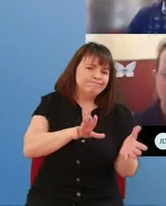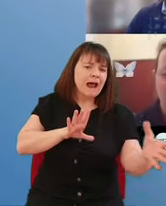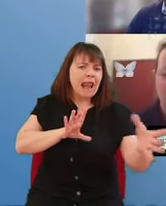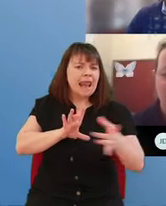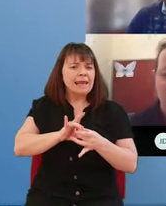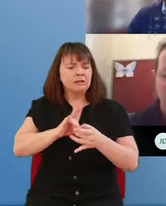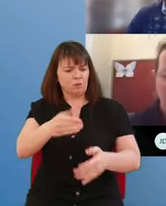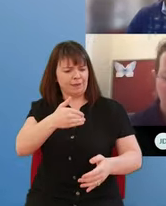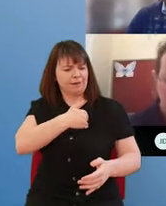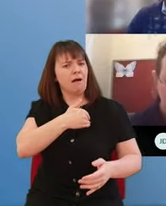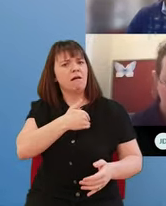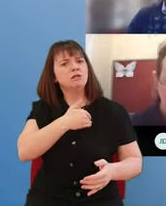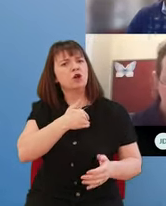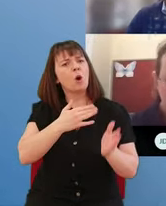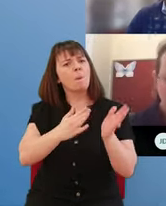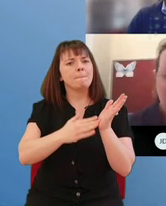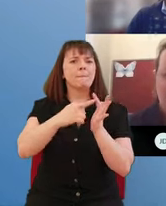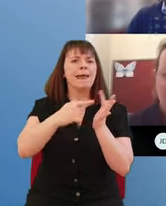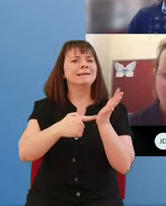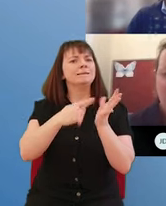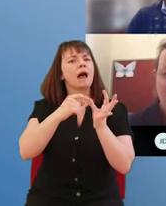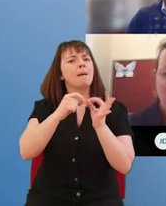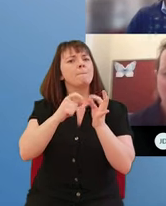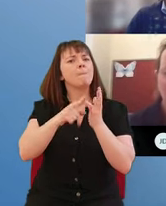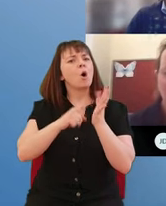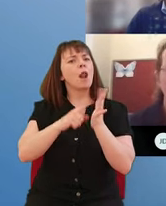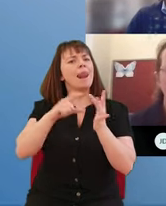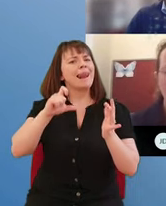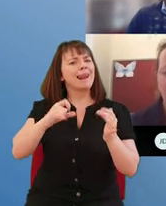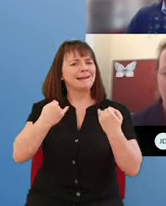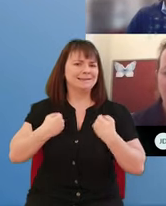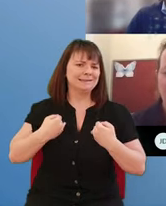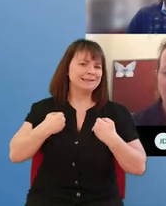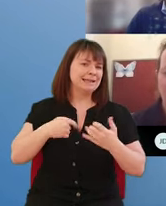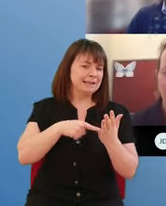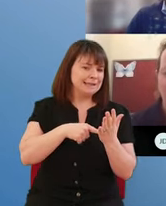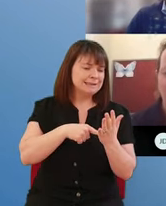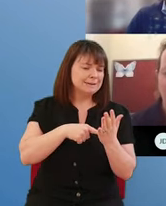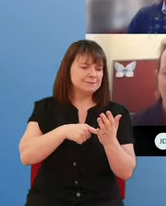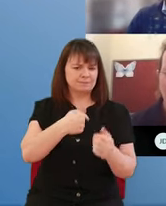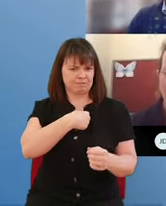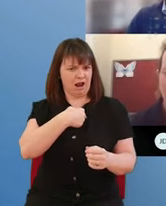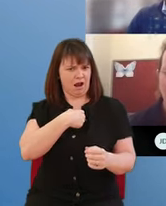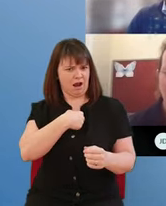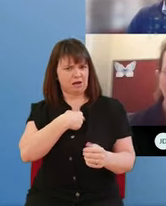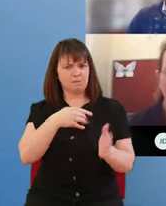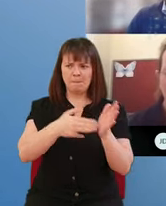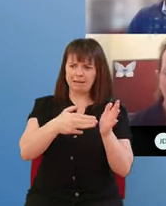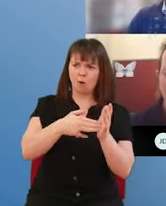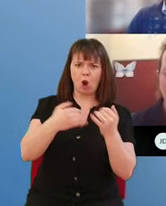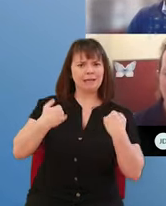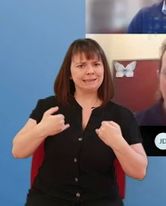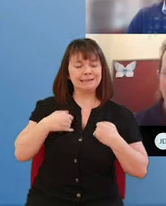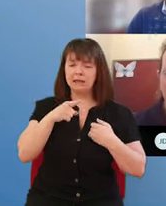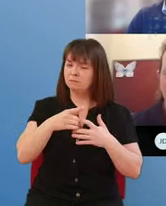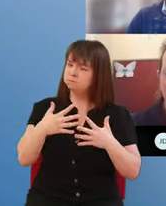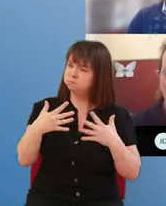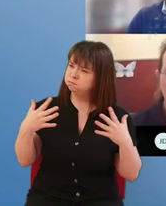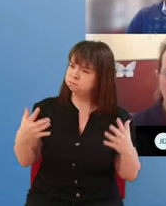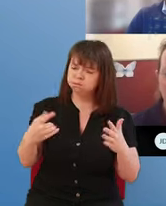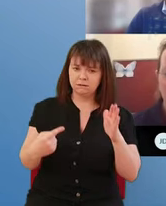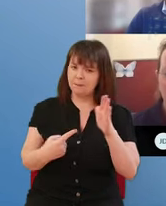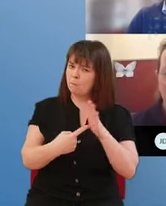hugely important area. Just before we start, Doris, if I may, because I don't think I was sent a copy of the agenda, can